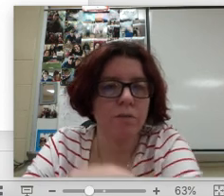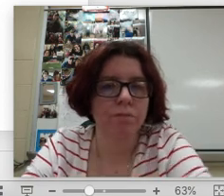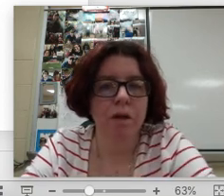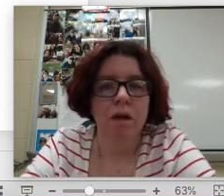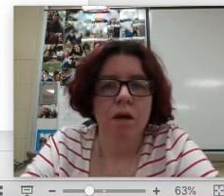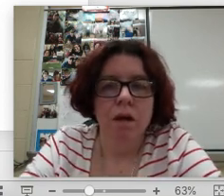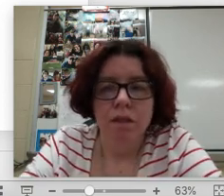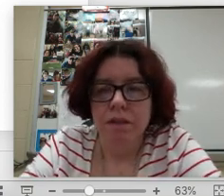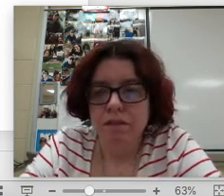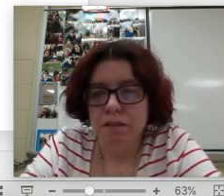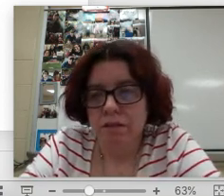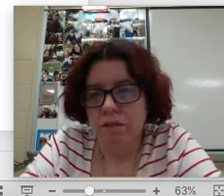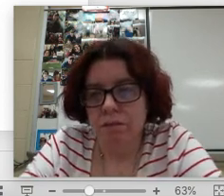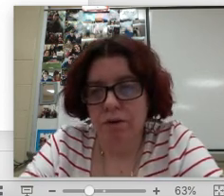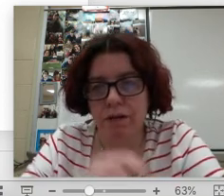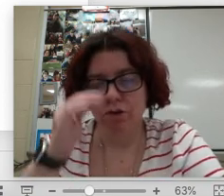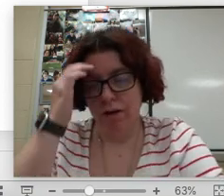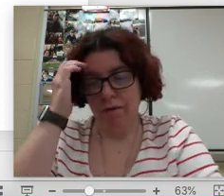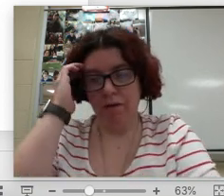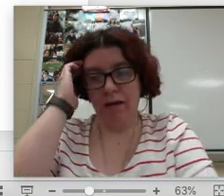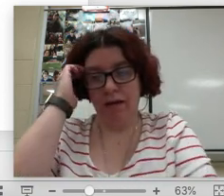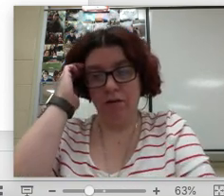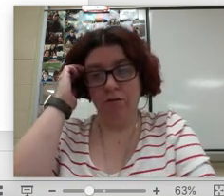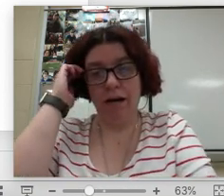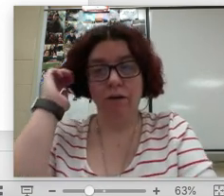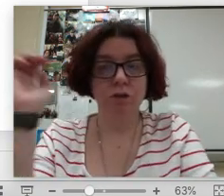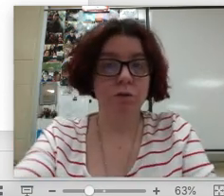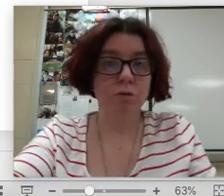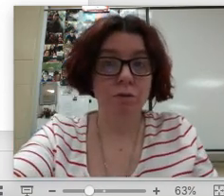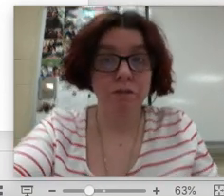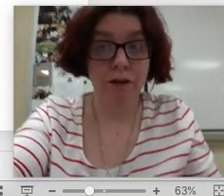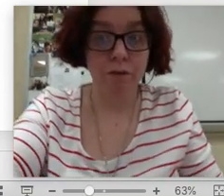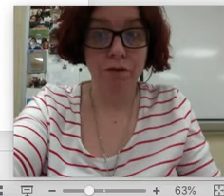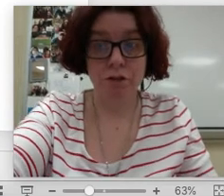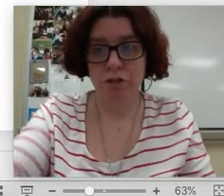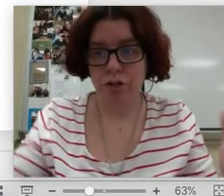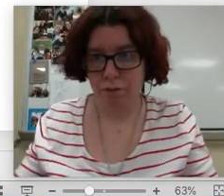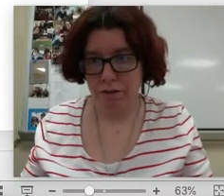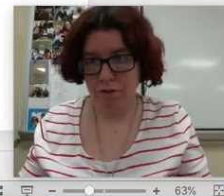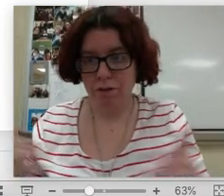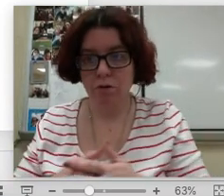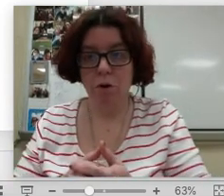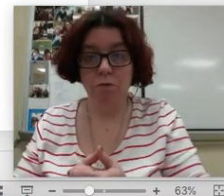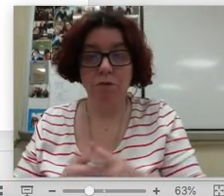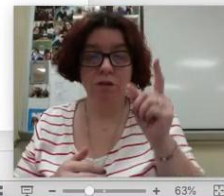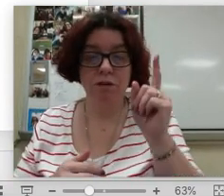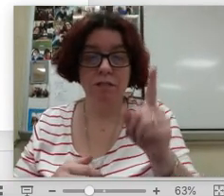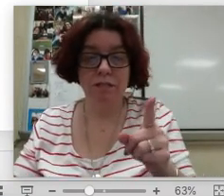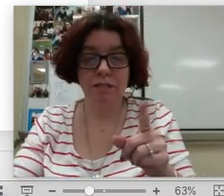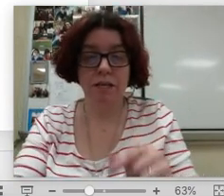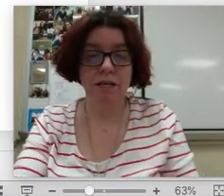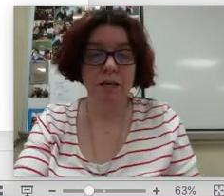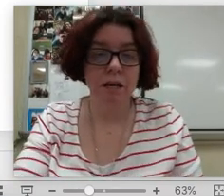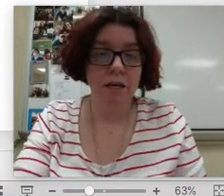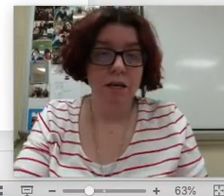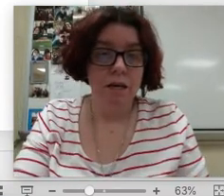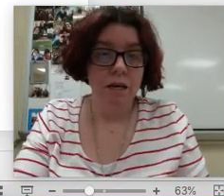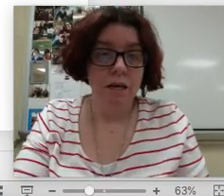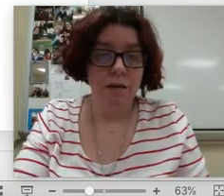All right, so this is the WH grammar, and I don't know how to do this other than just to show it this way. So hopefully you can